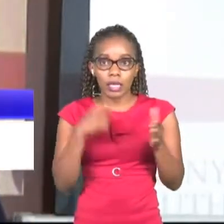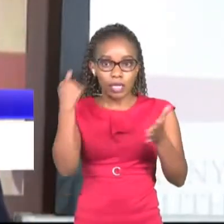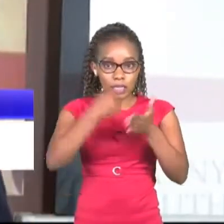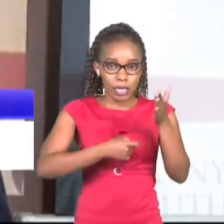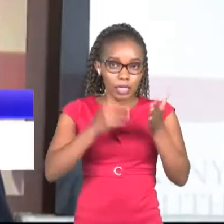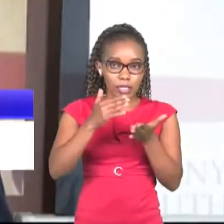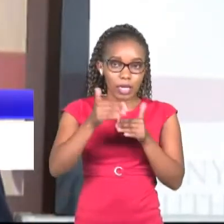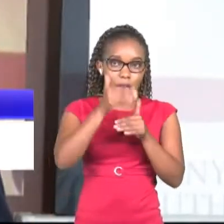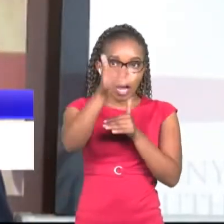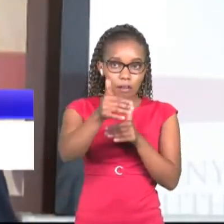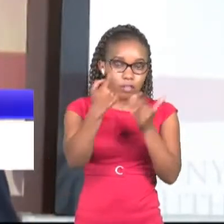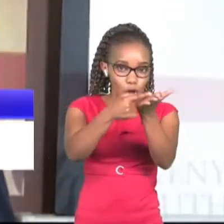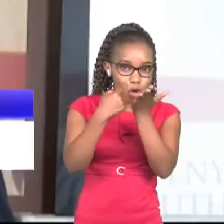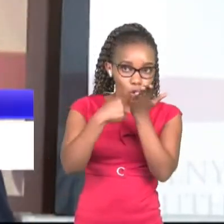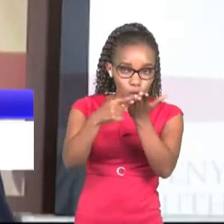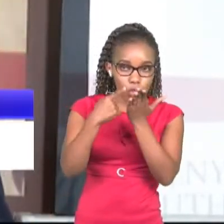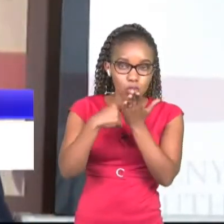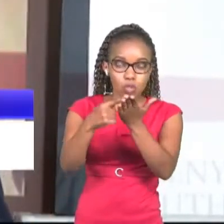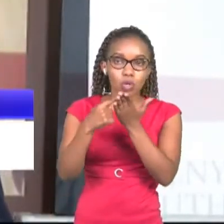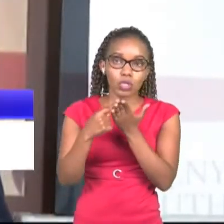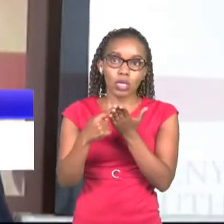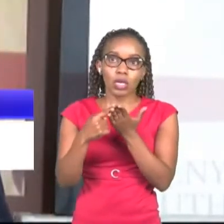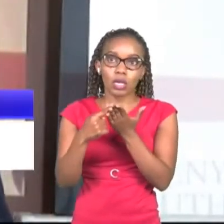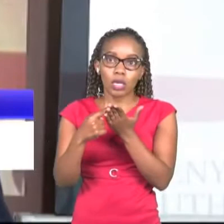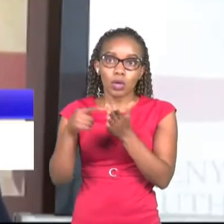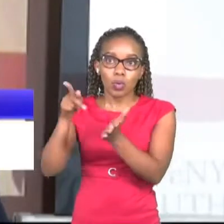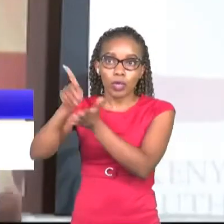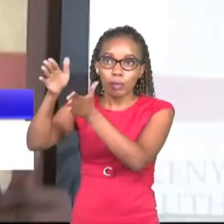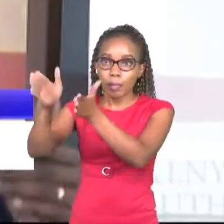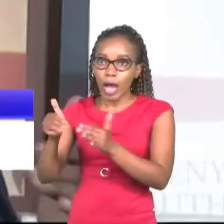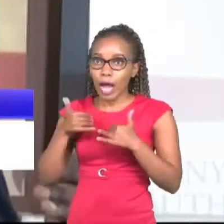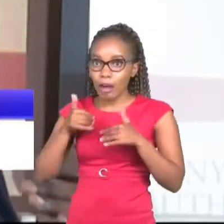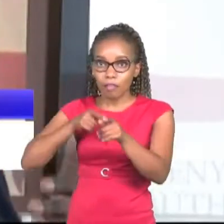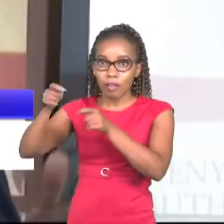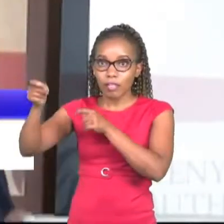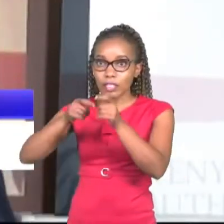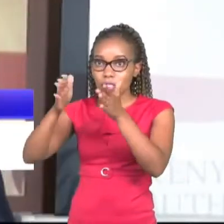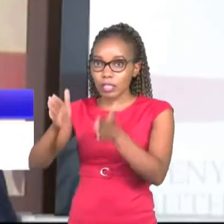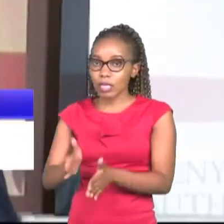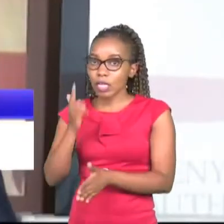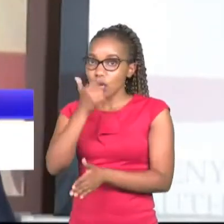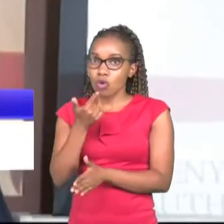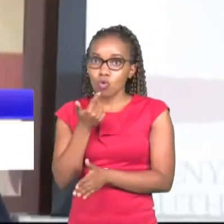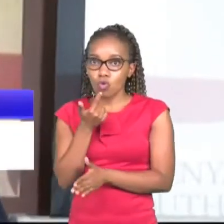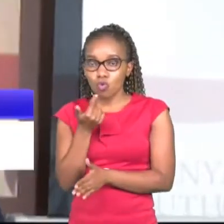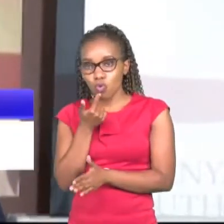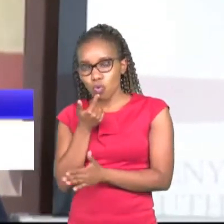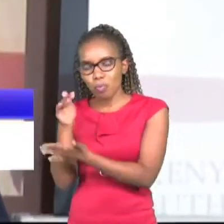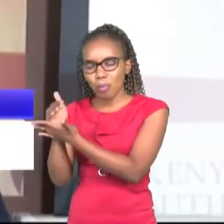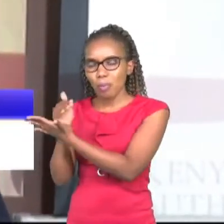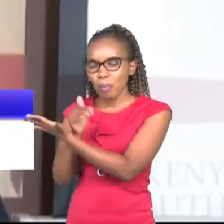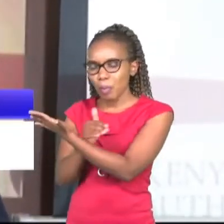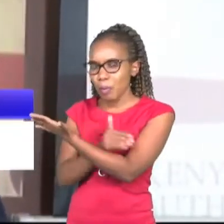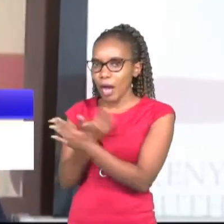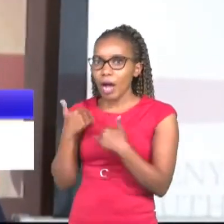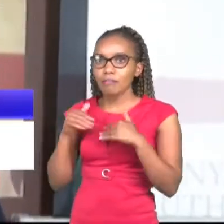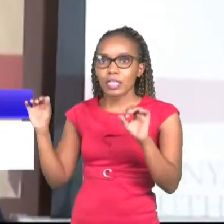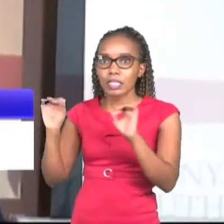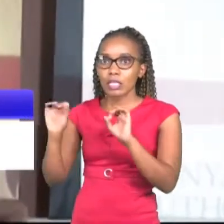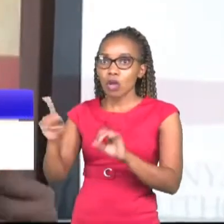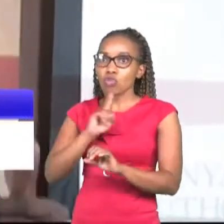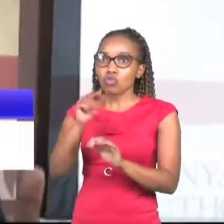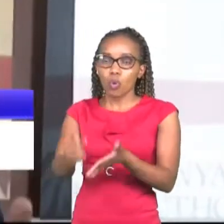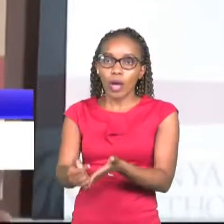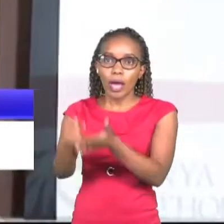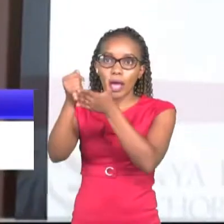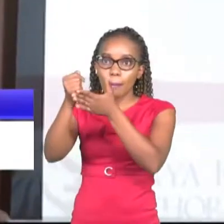consultation with the taxpayers, we have small traders who do not keep a very clear record of their transactions. So we enable people